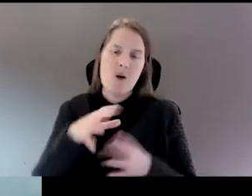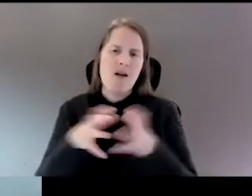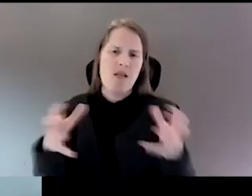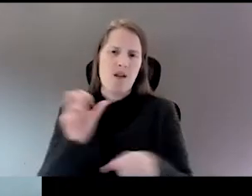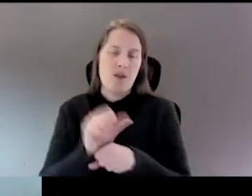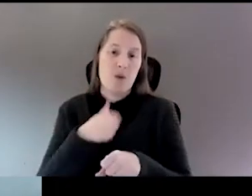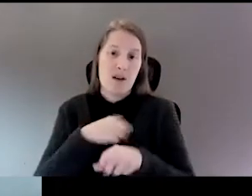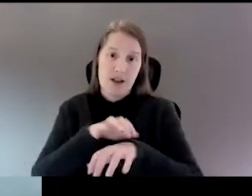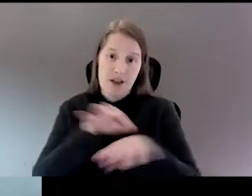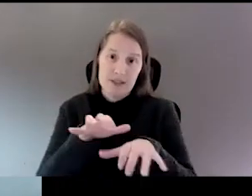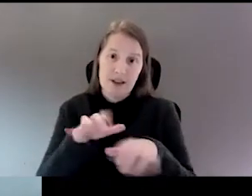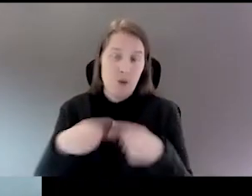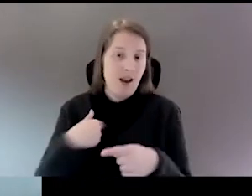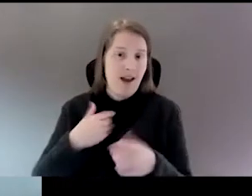clients